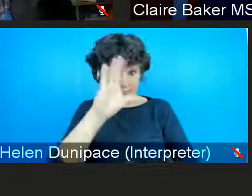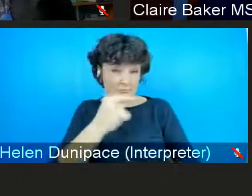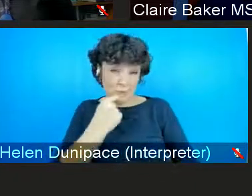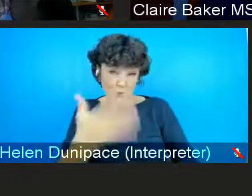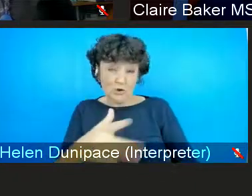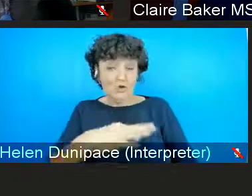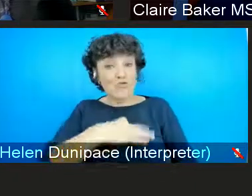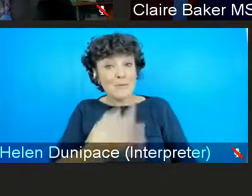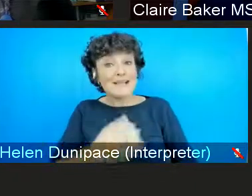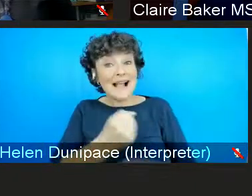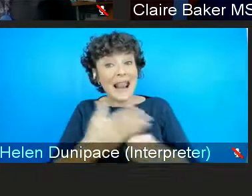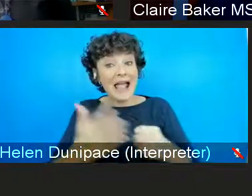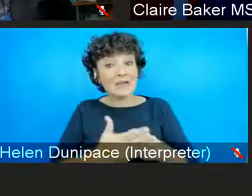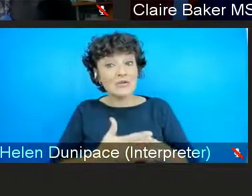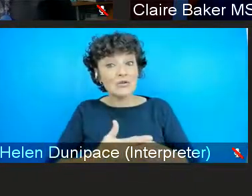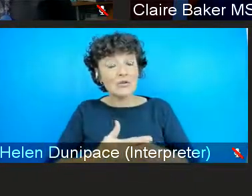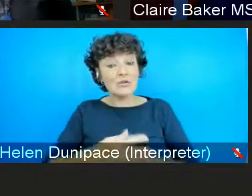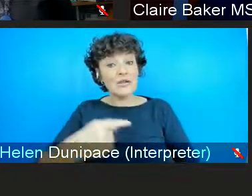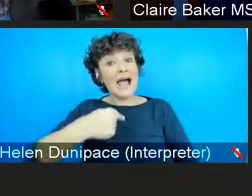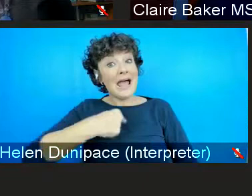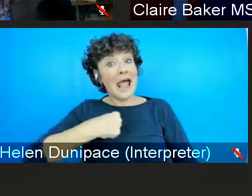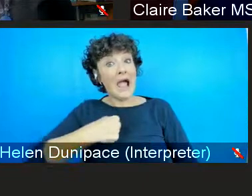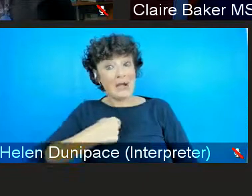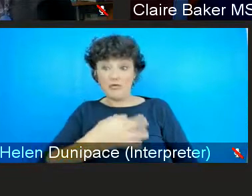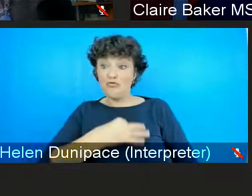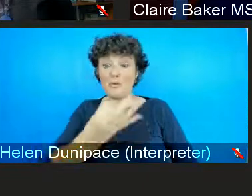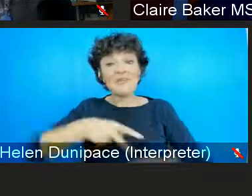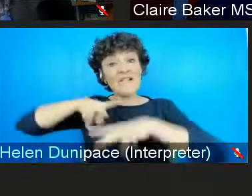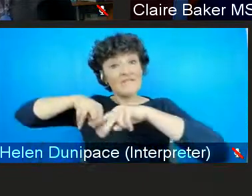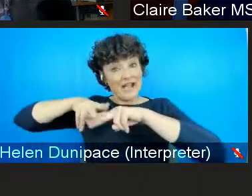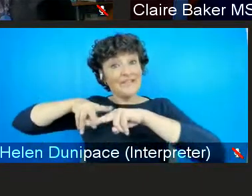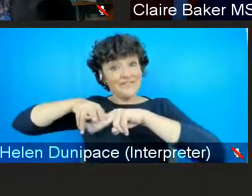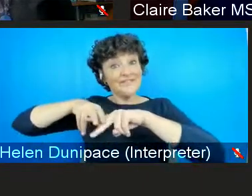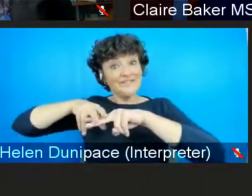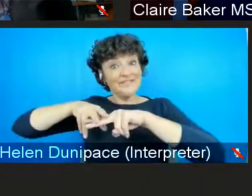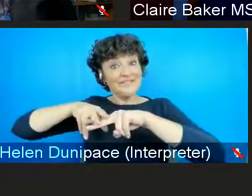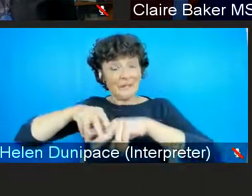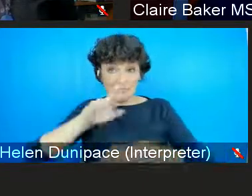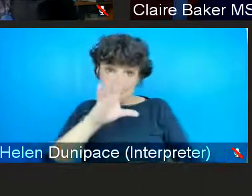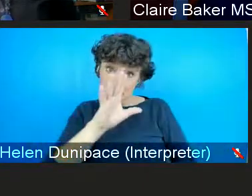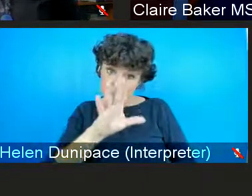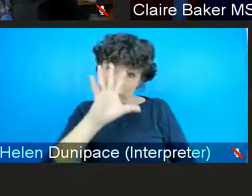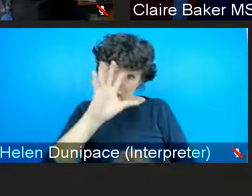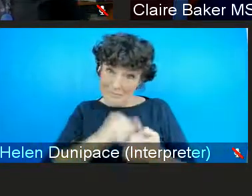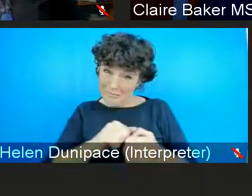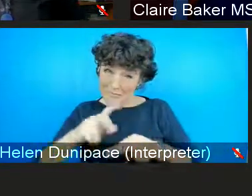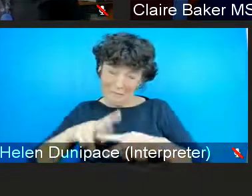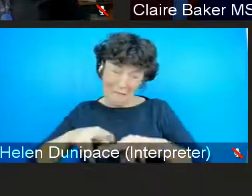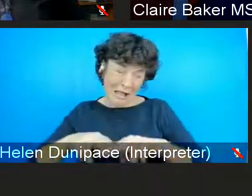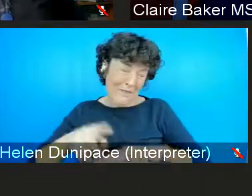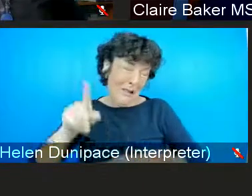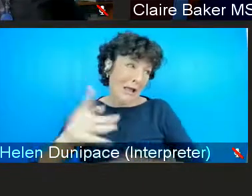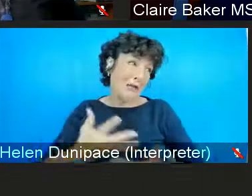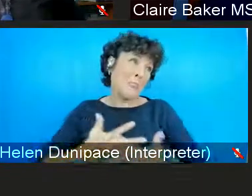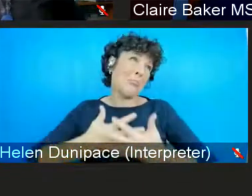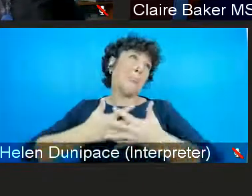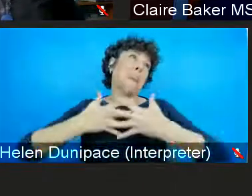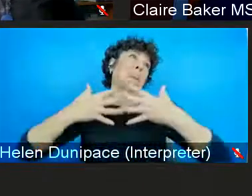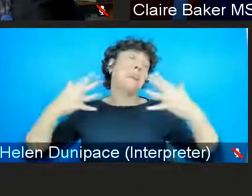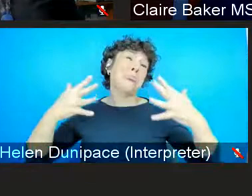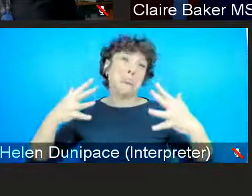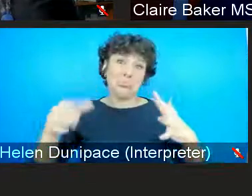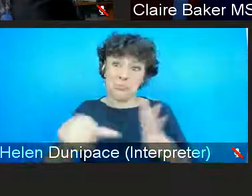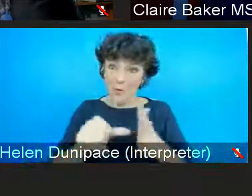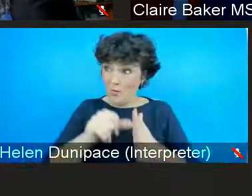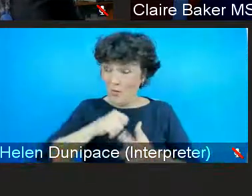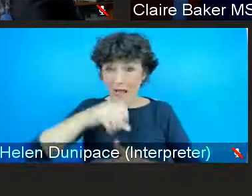and I represent Fifth Scotland and Fife. Fife is an area that had you know, huge deindustrialisation with the closure of the